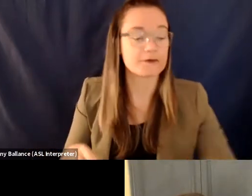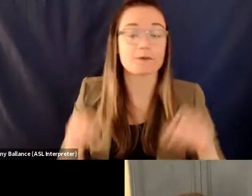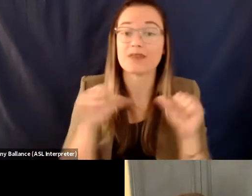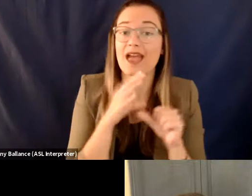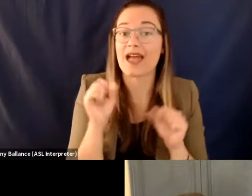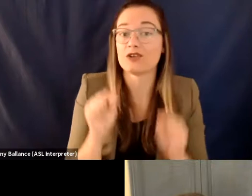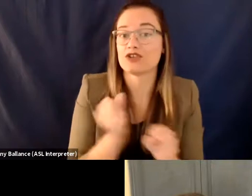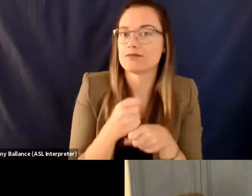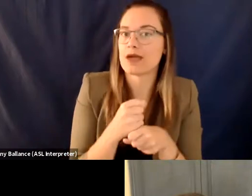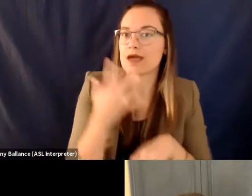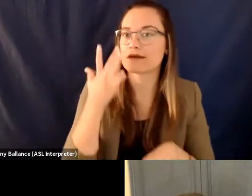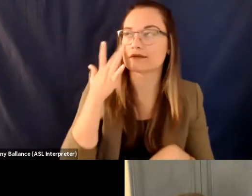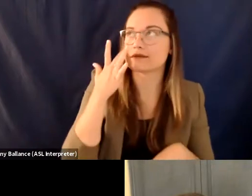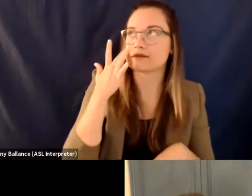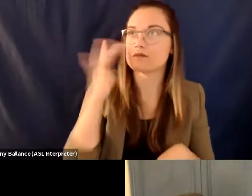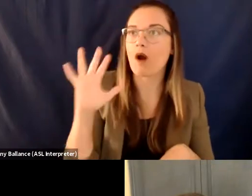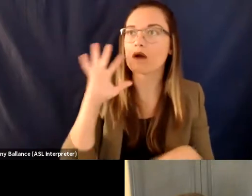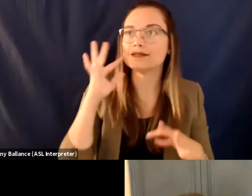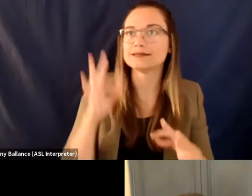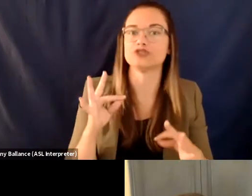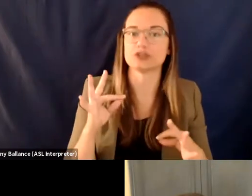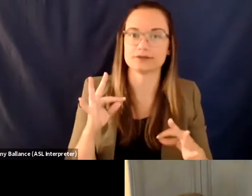a smart decision that, you know,